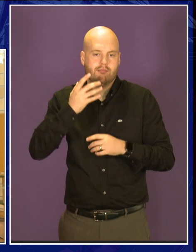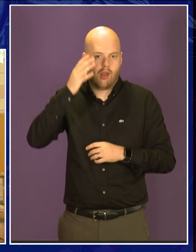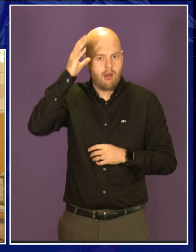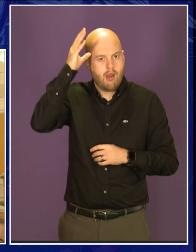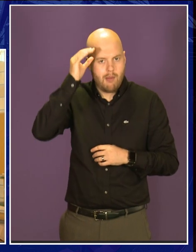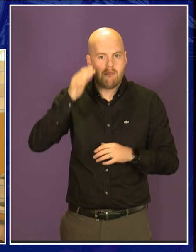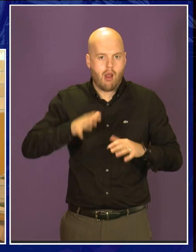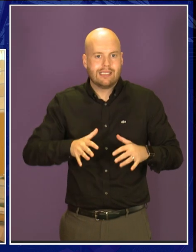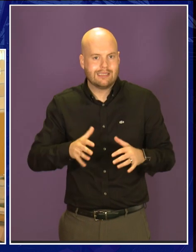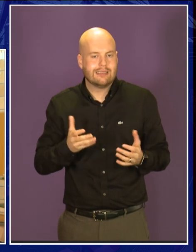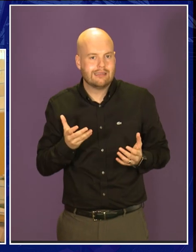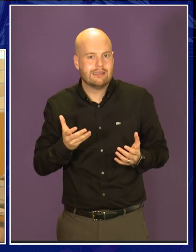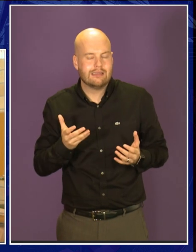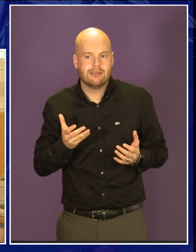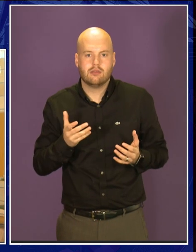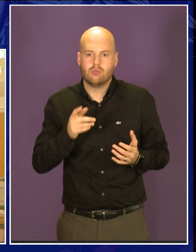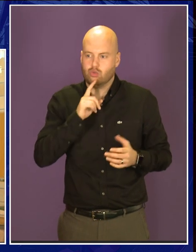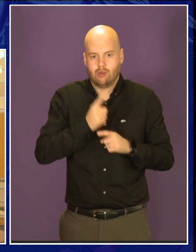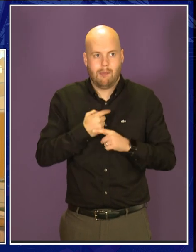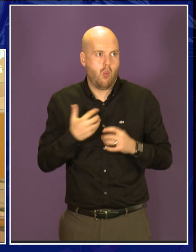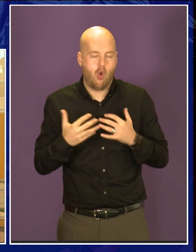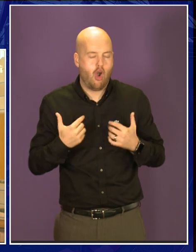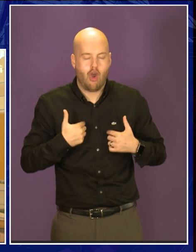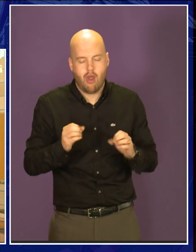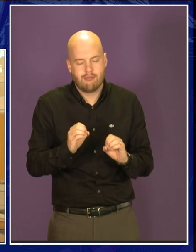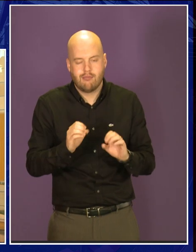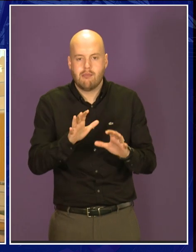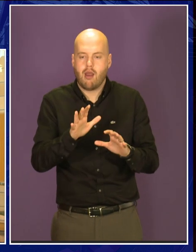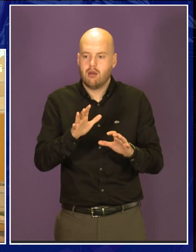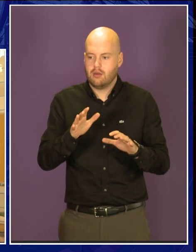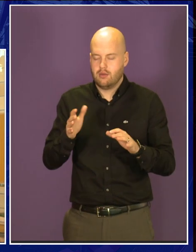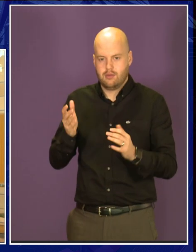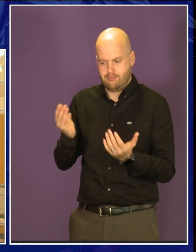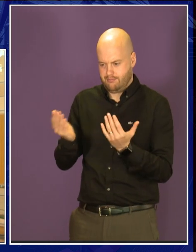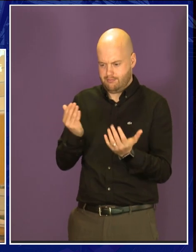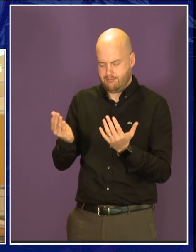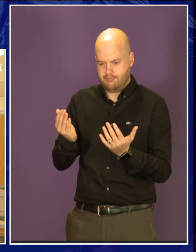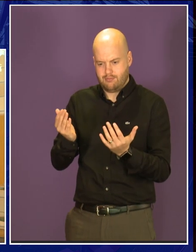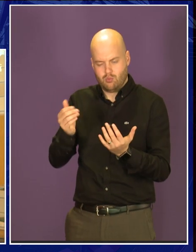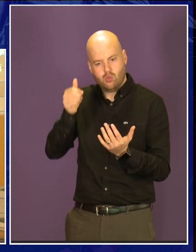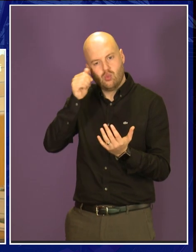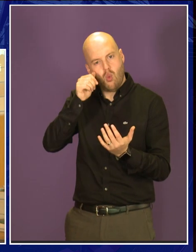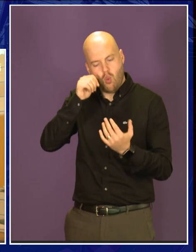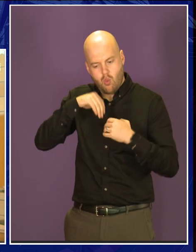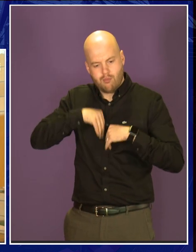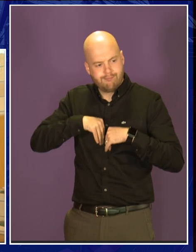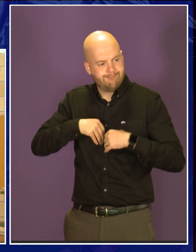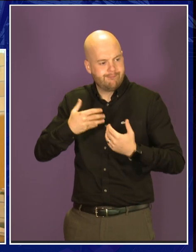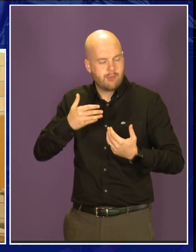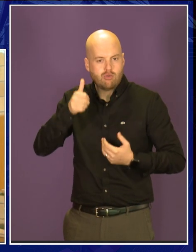not talking about war, trauma, and genocide, but some of that overlap of finding an embodied knowledge